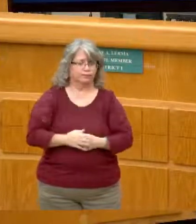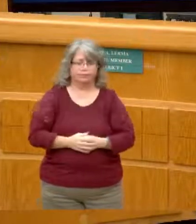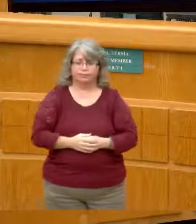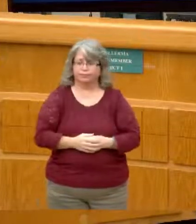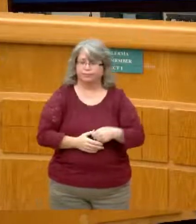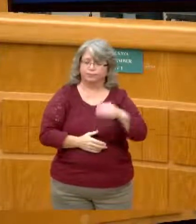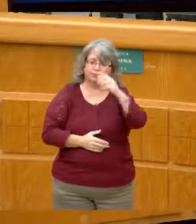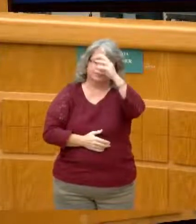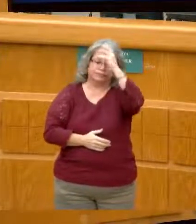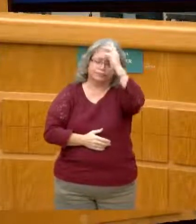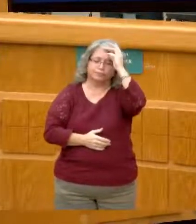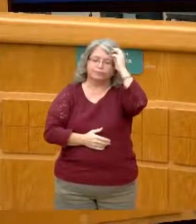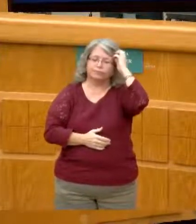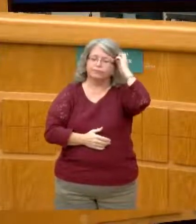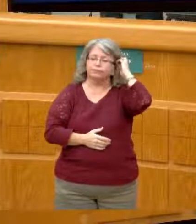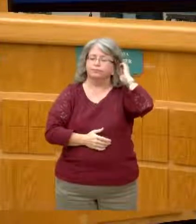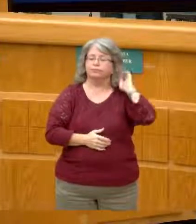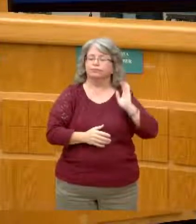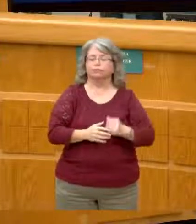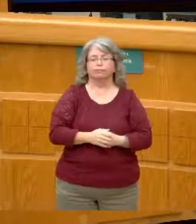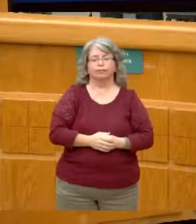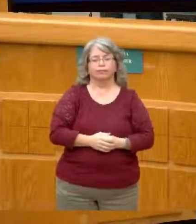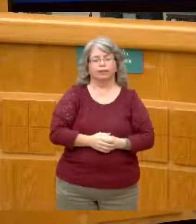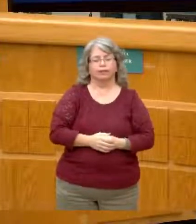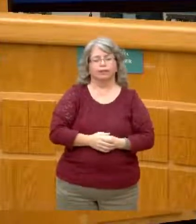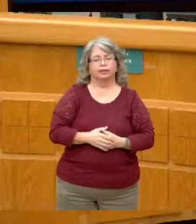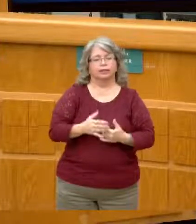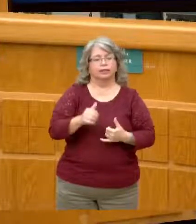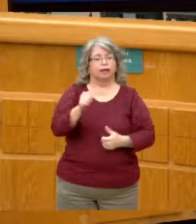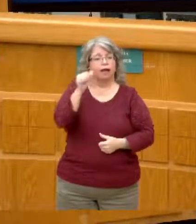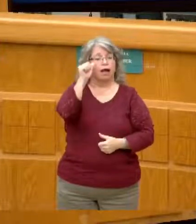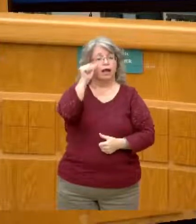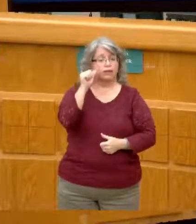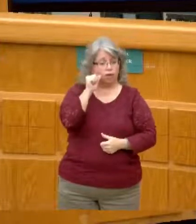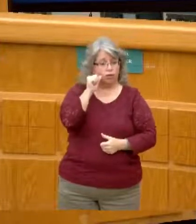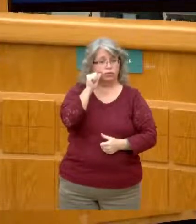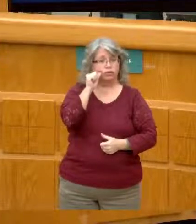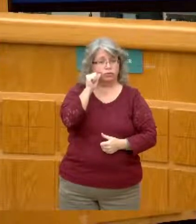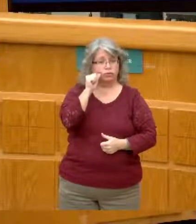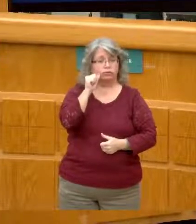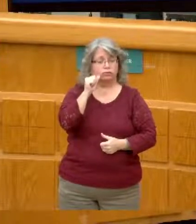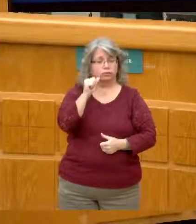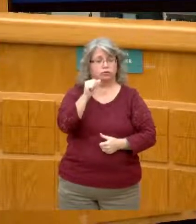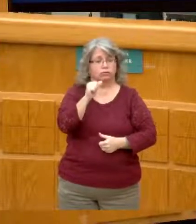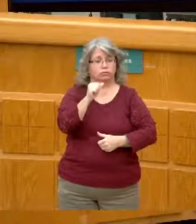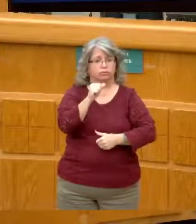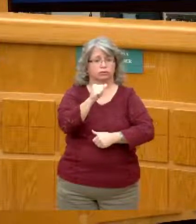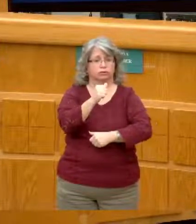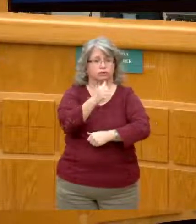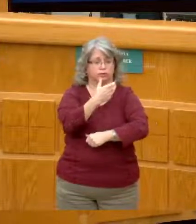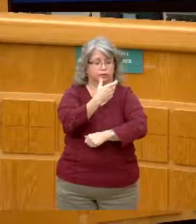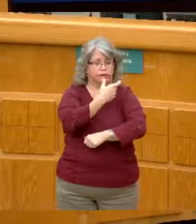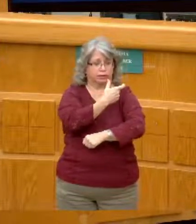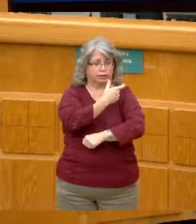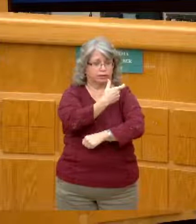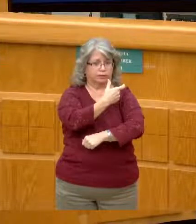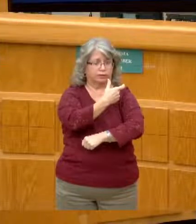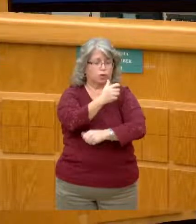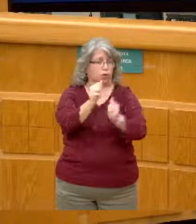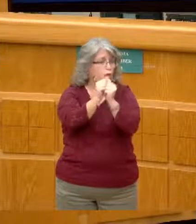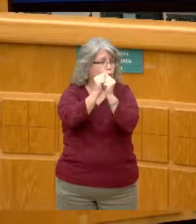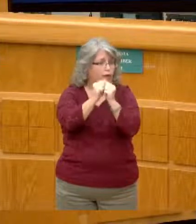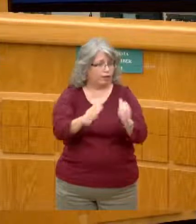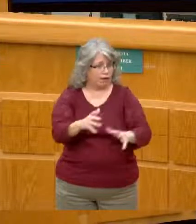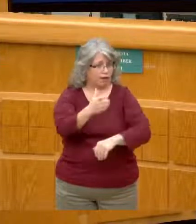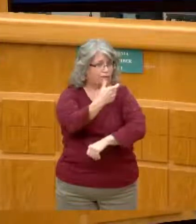So adults who are unvaccinated had about a 5-time higher risk of infection compared to adults who